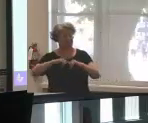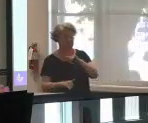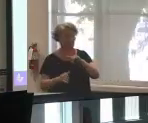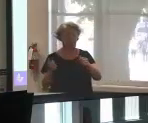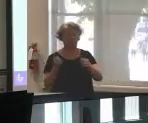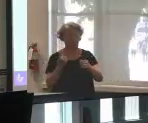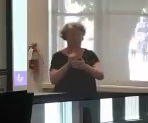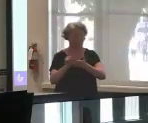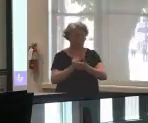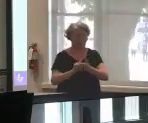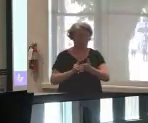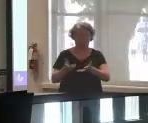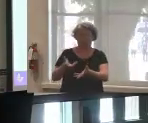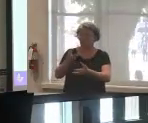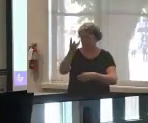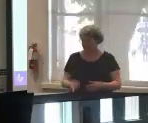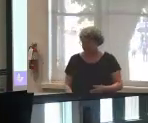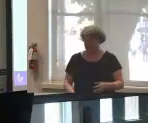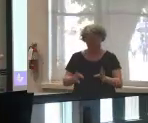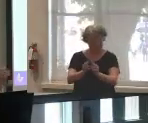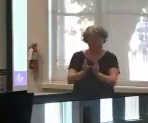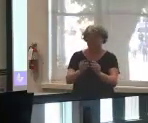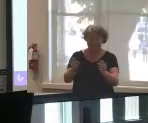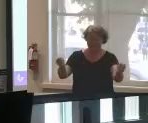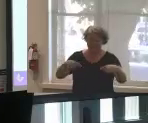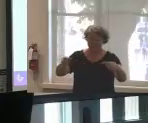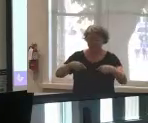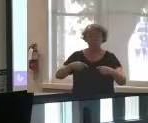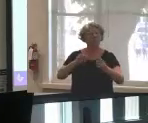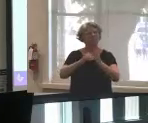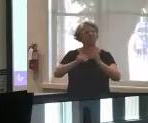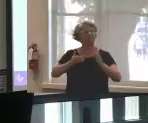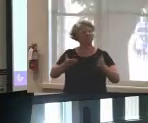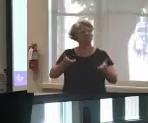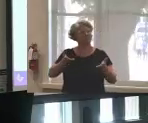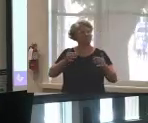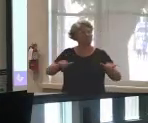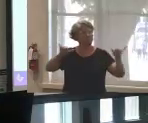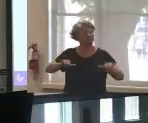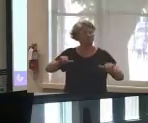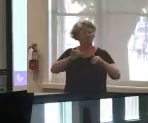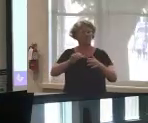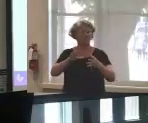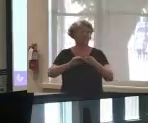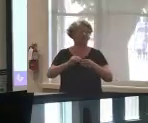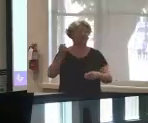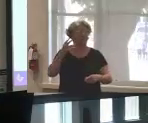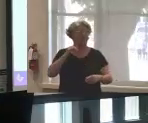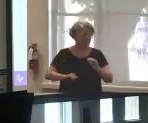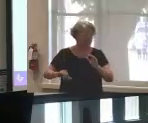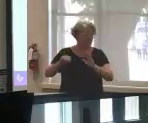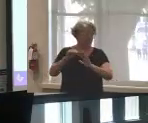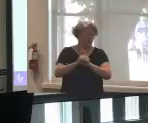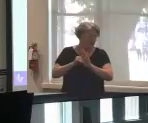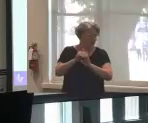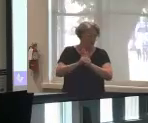weekly basis to our Wednesday sessions, it's a repeat service delivery model. So we're hearing these stories again. And